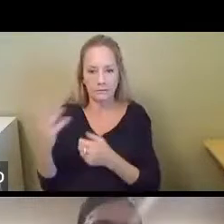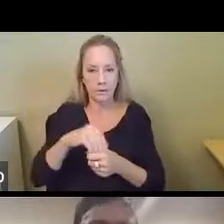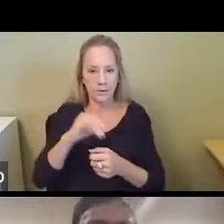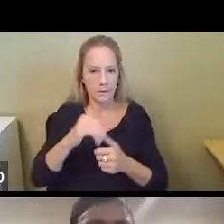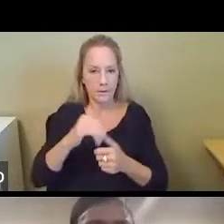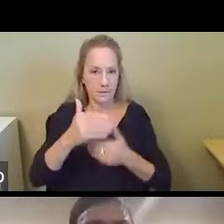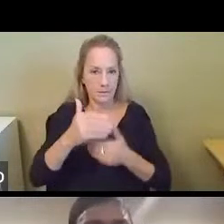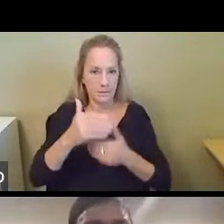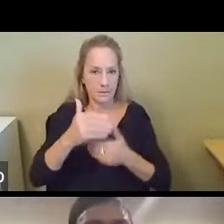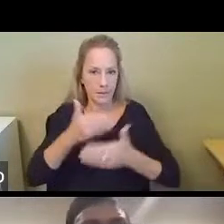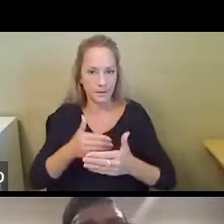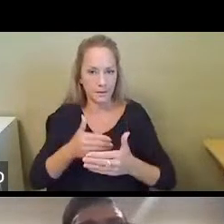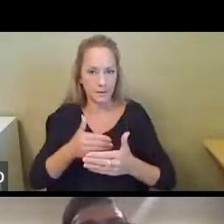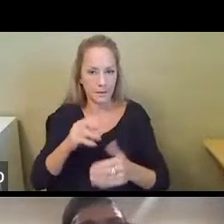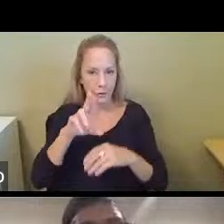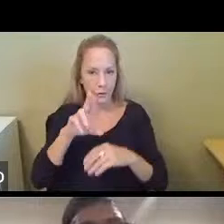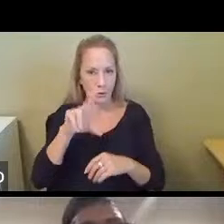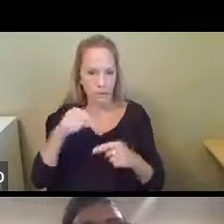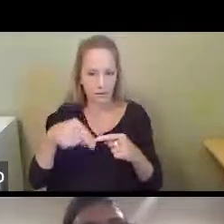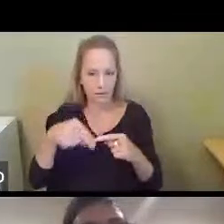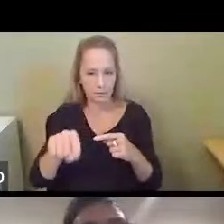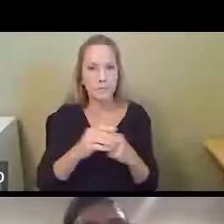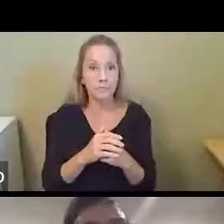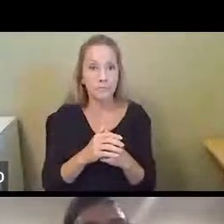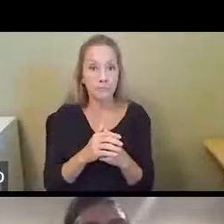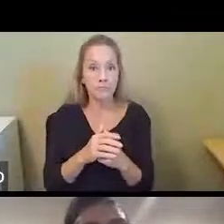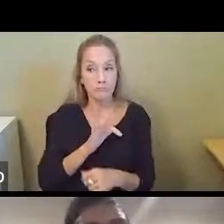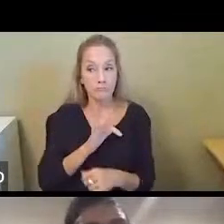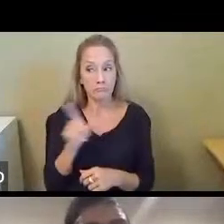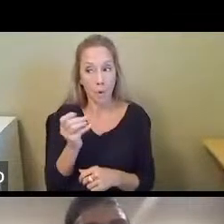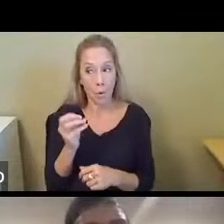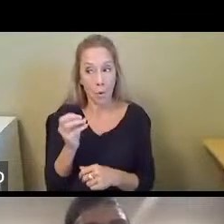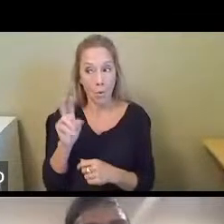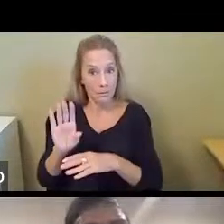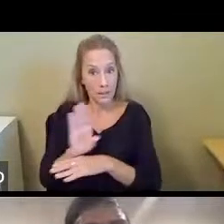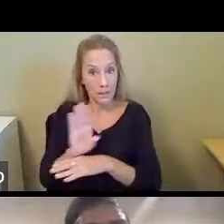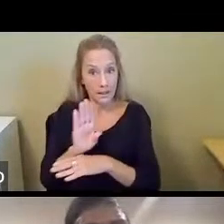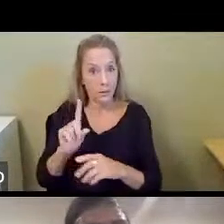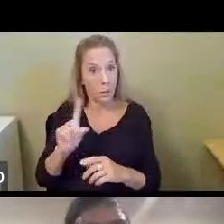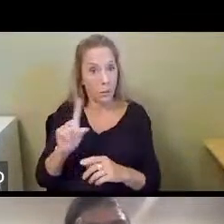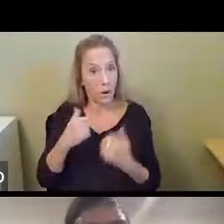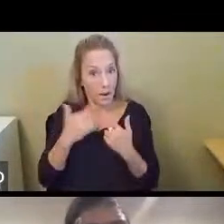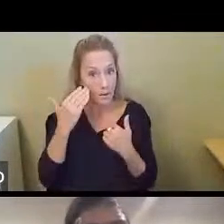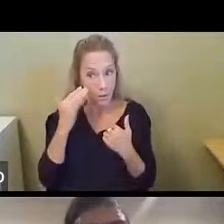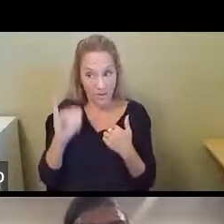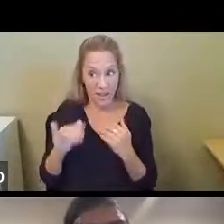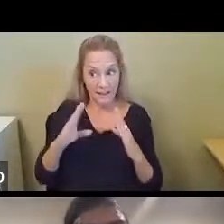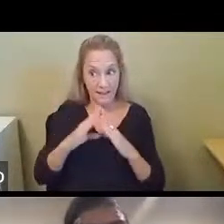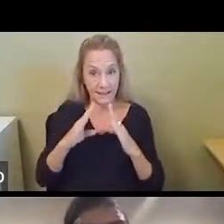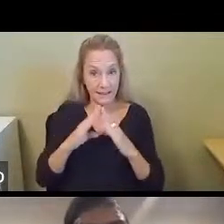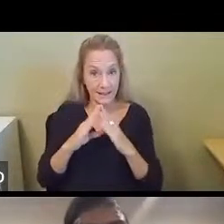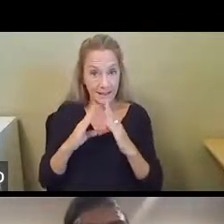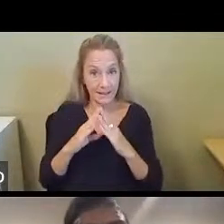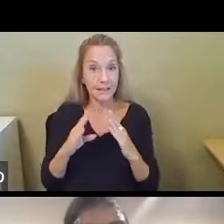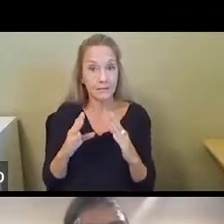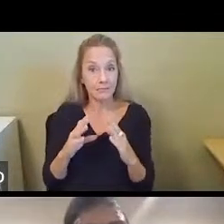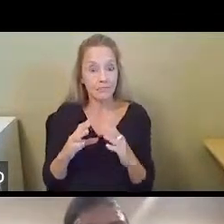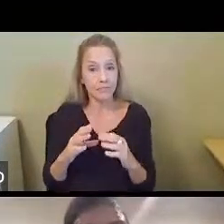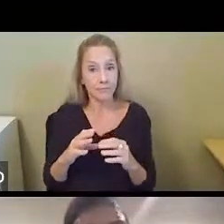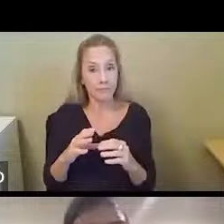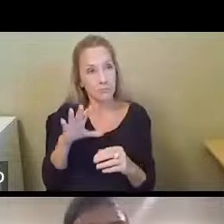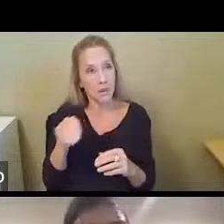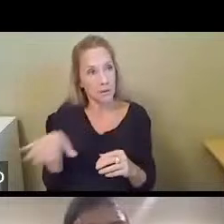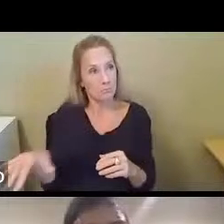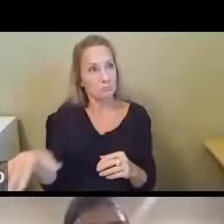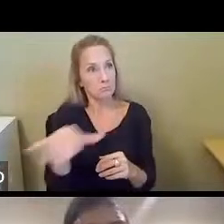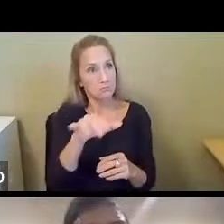on the Strip. And I've got to hand it to the business owners, at least in the city that I know of, and a fair number across the